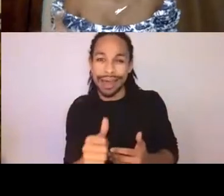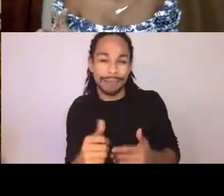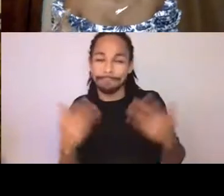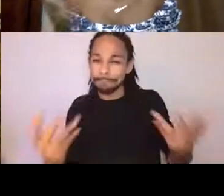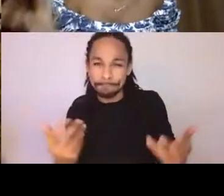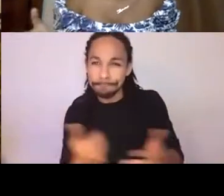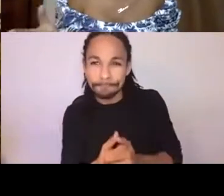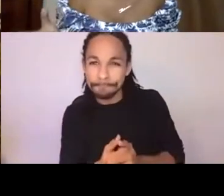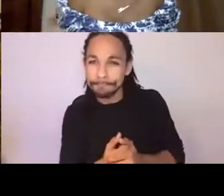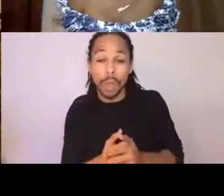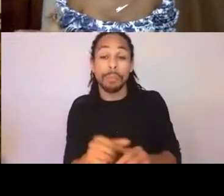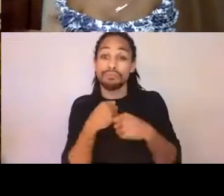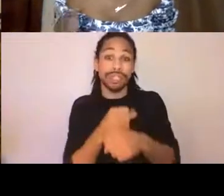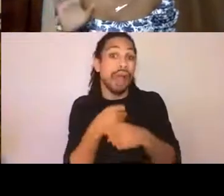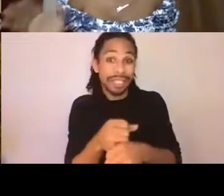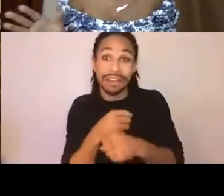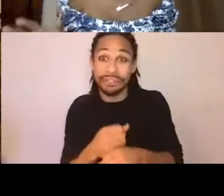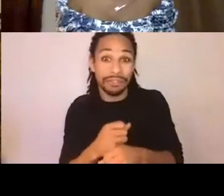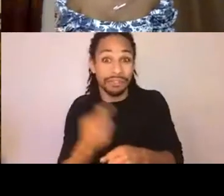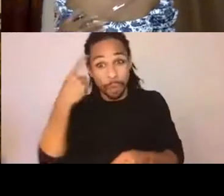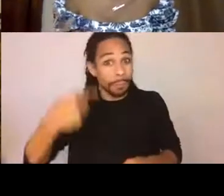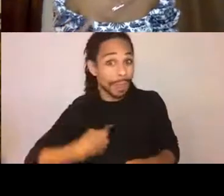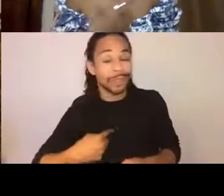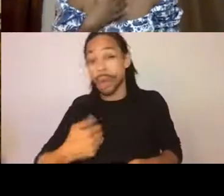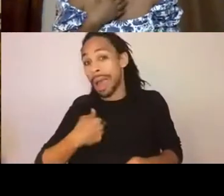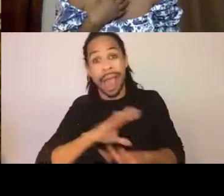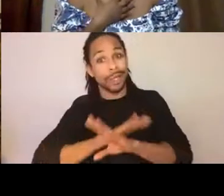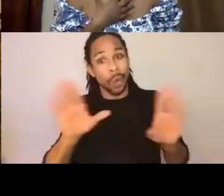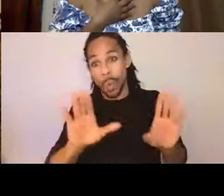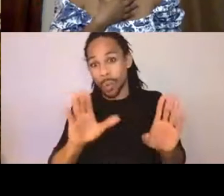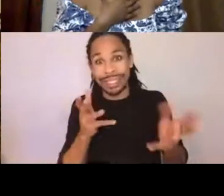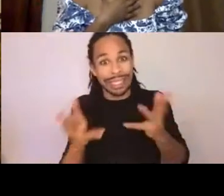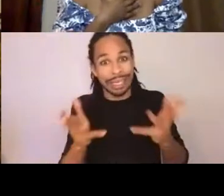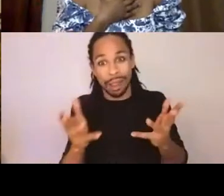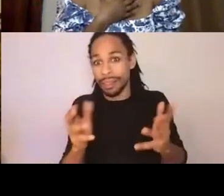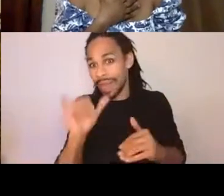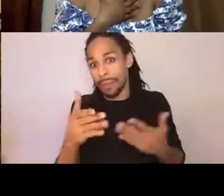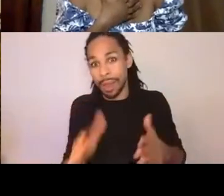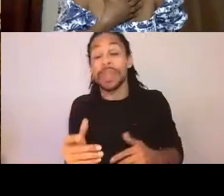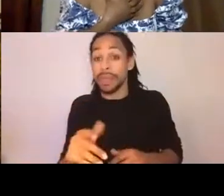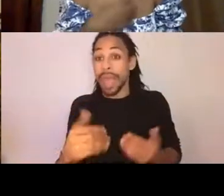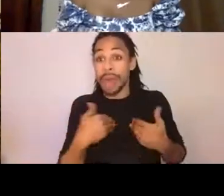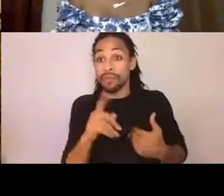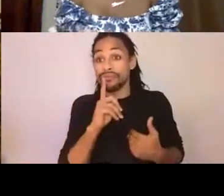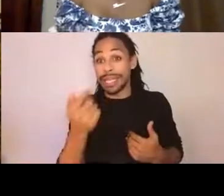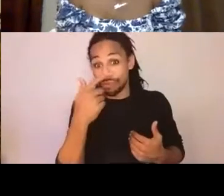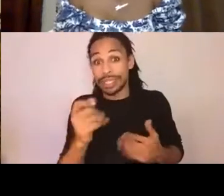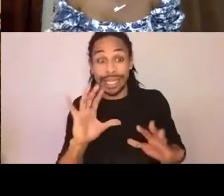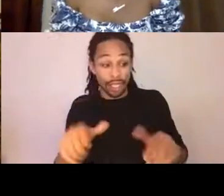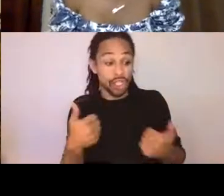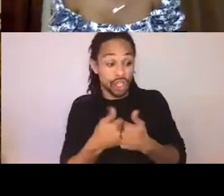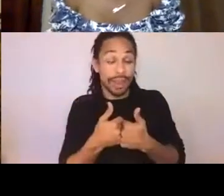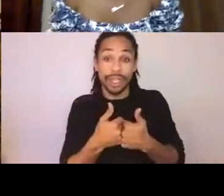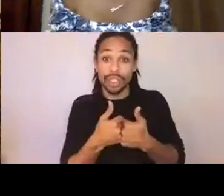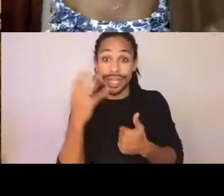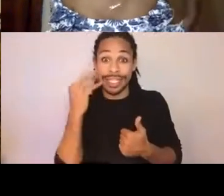aren't productive to me. And so I don't deal. I will say there was an interesting, really challenging experience